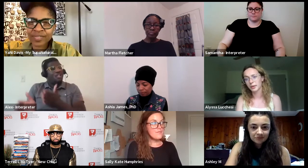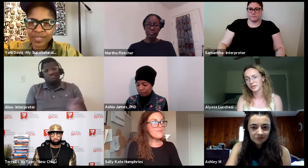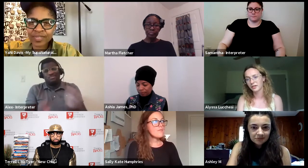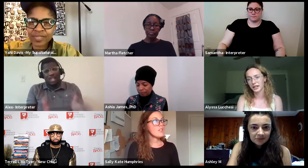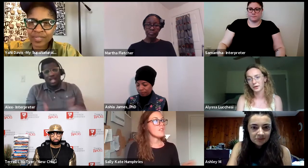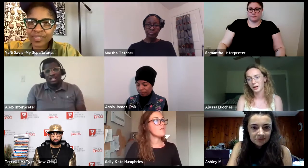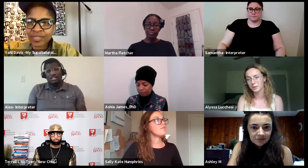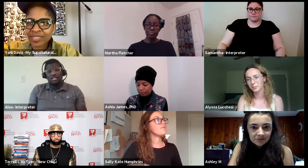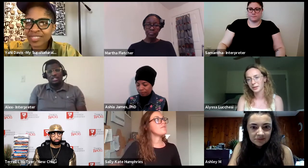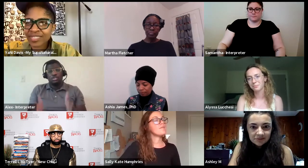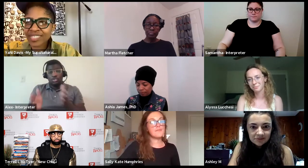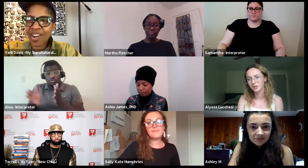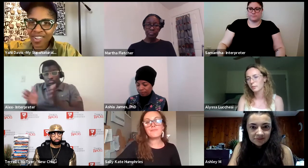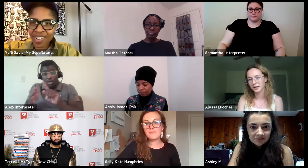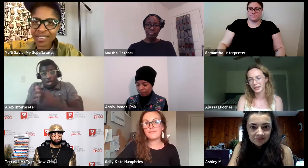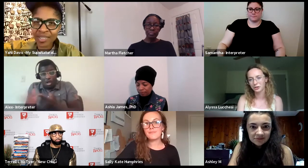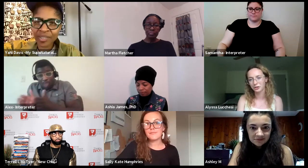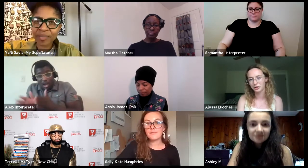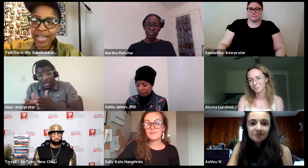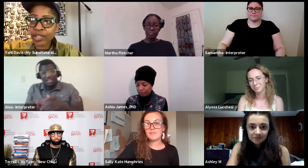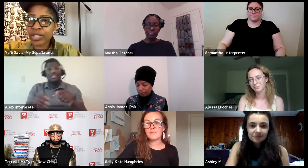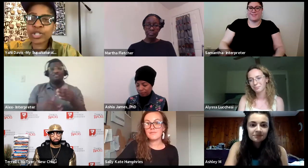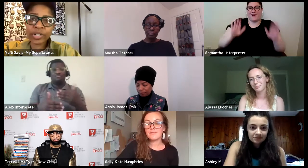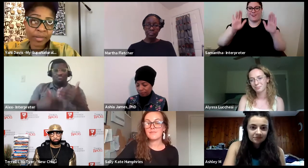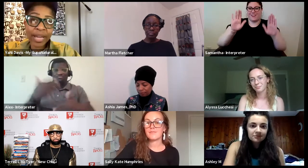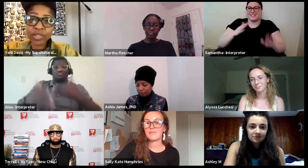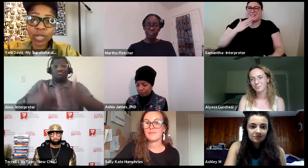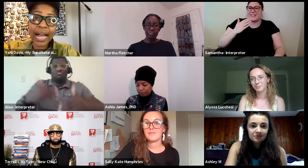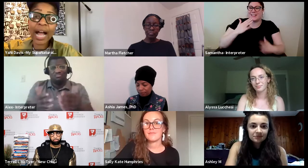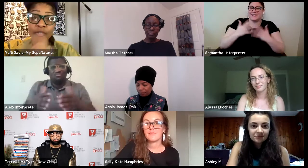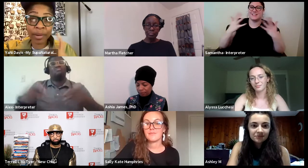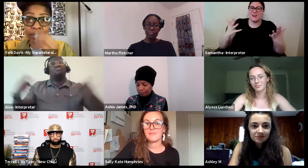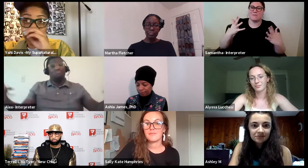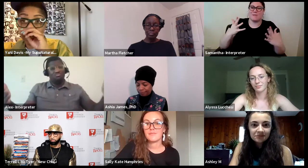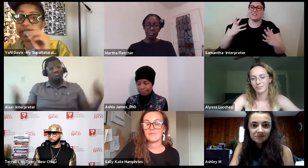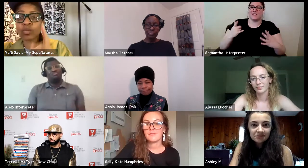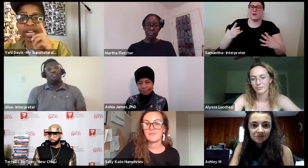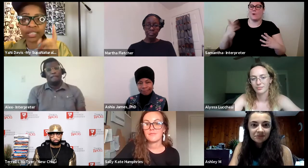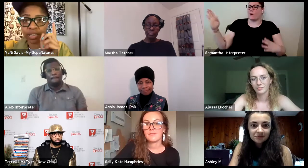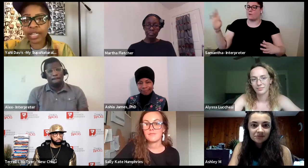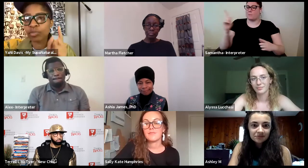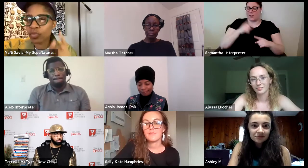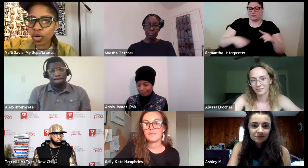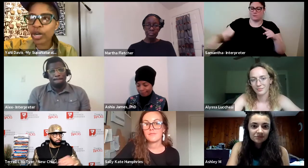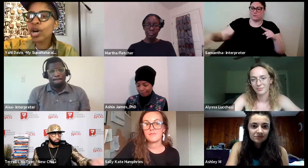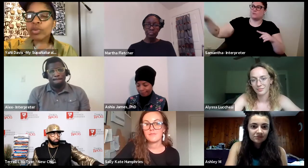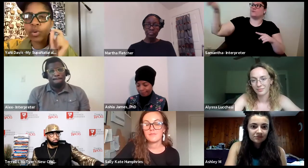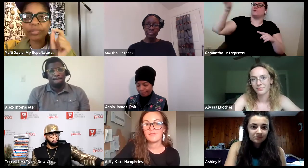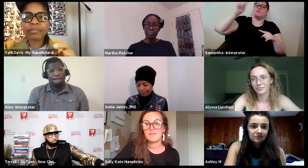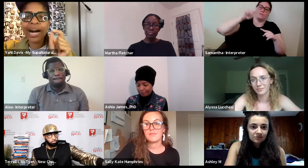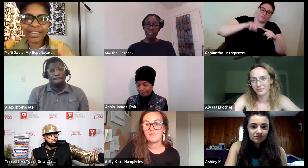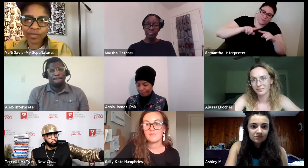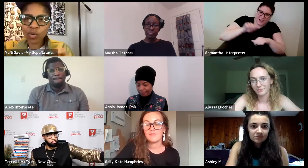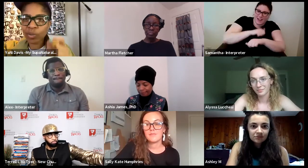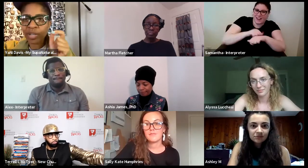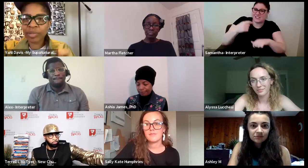for the big stuff later on. But it's all about Awesome. Thank you. And circling back to what I remember distinctly what Ashley said before, we want to